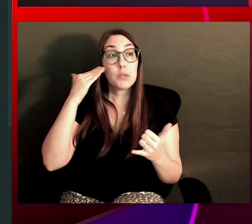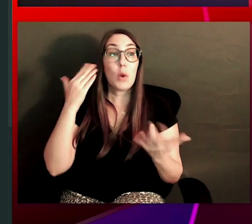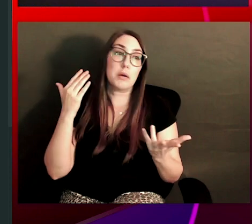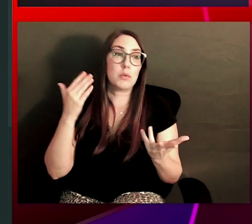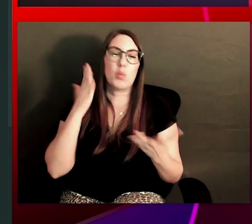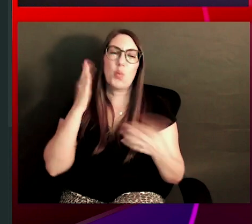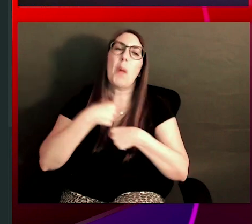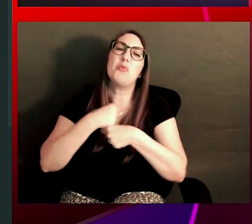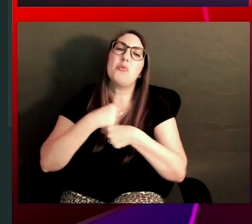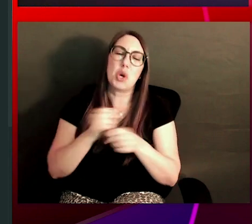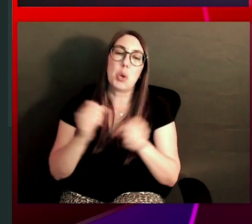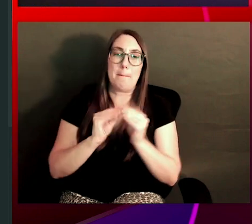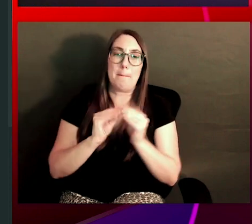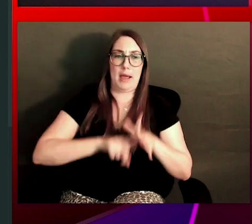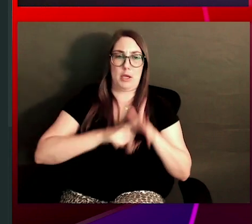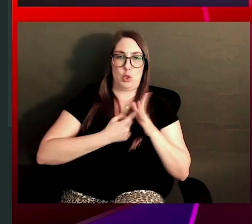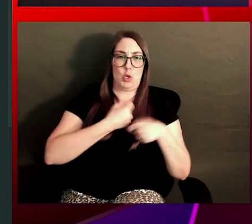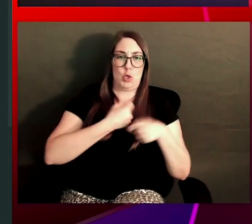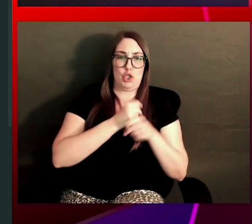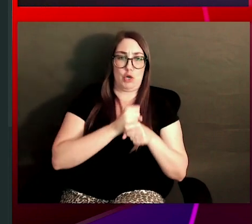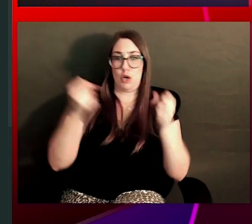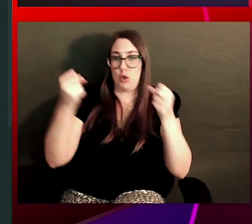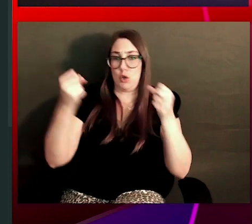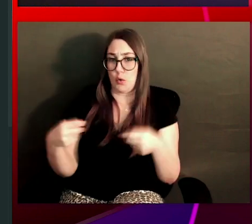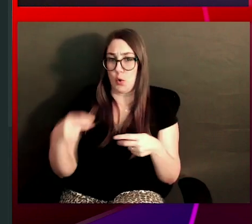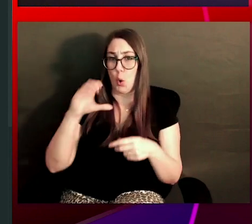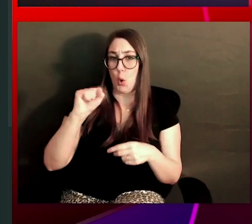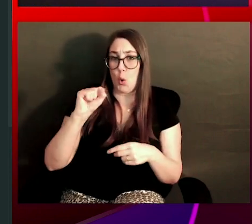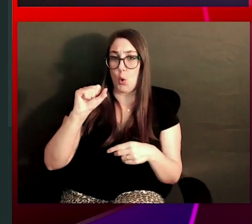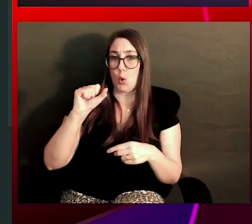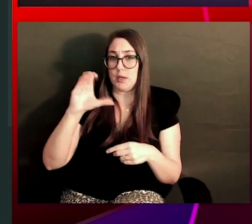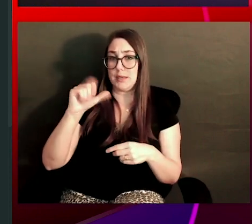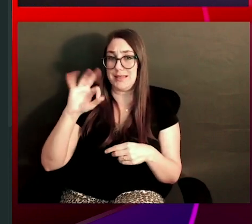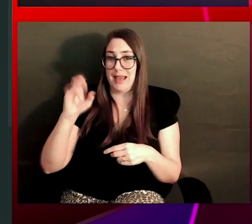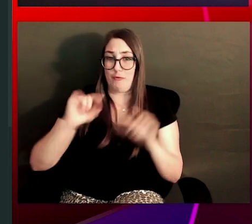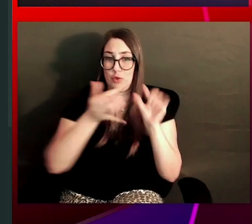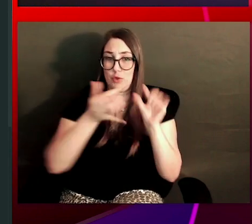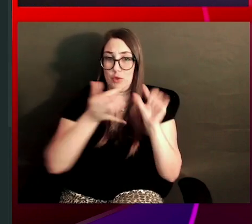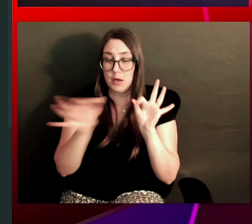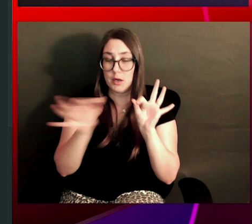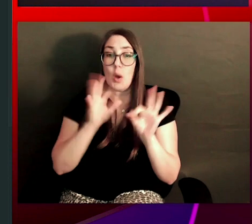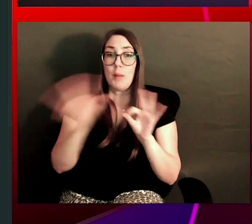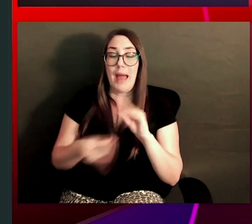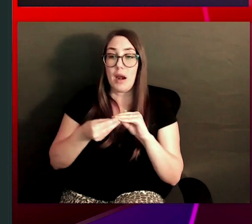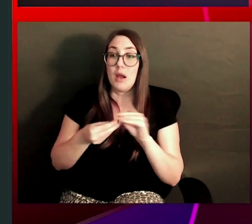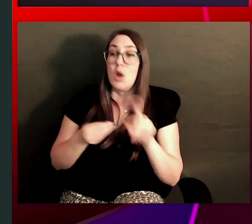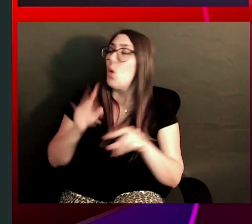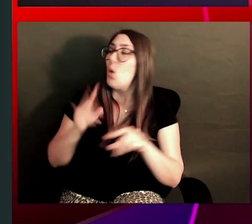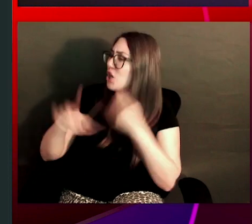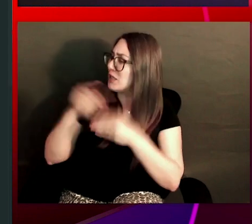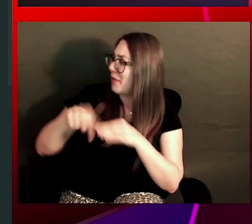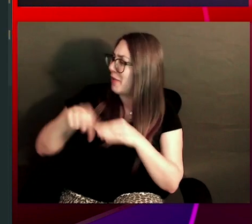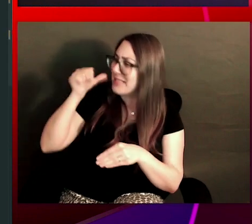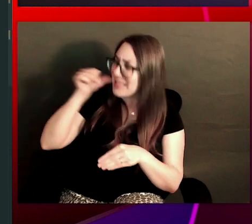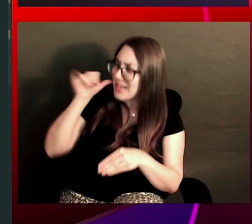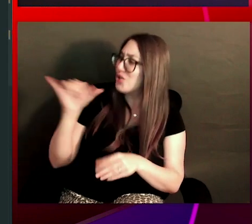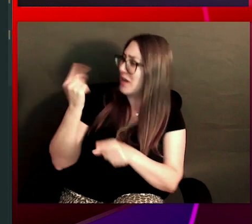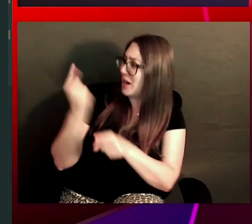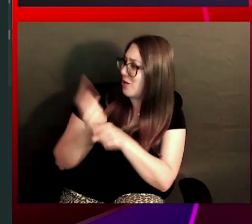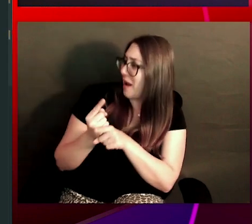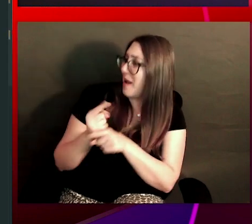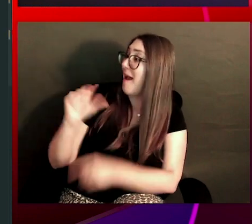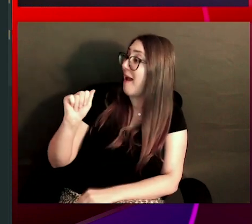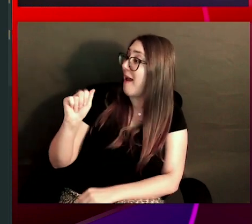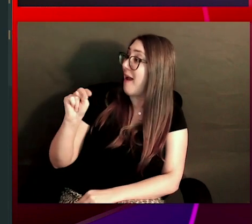by source generators, right? So the code, the scaffolding for this will be added at build time. We talked about this yesterday, right? An annotation is